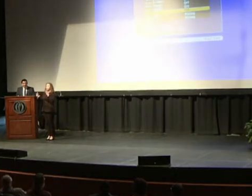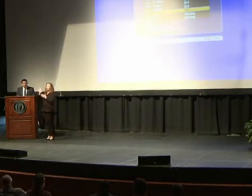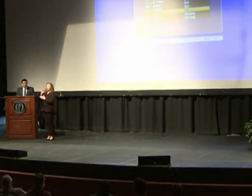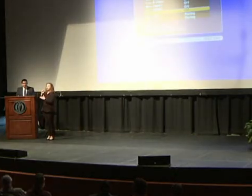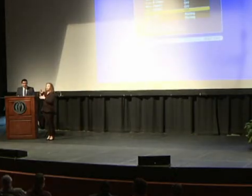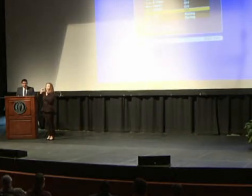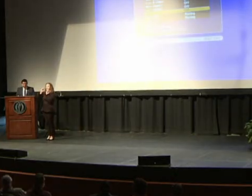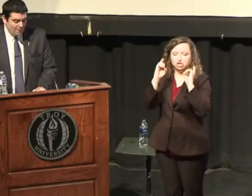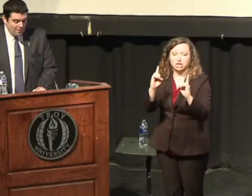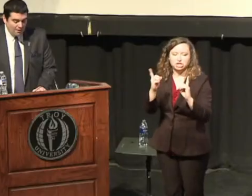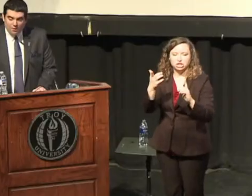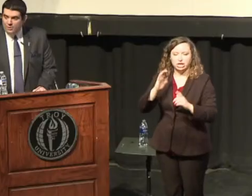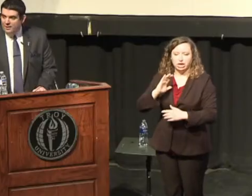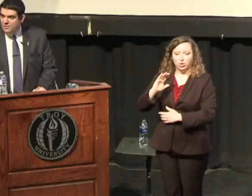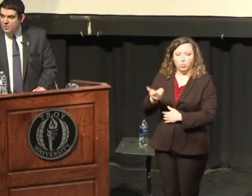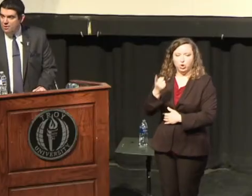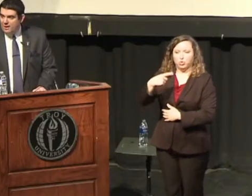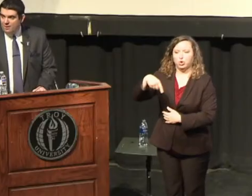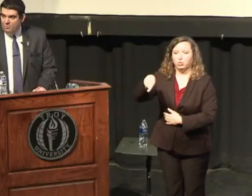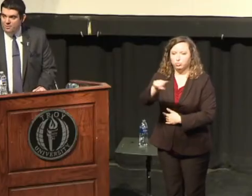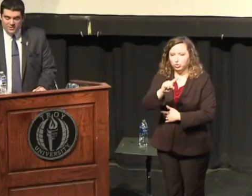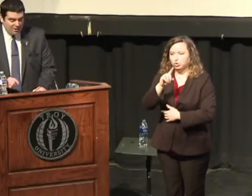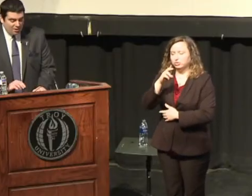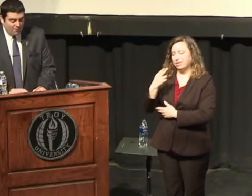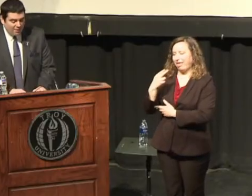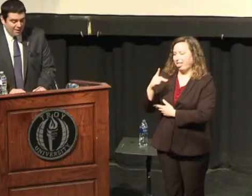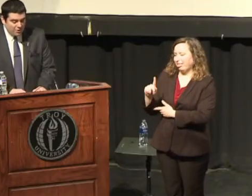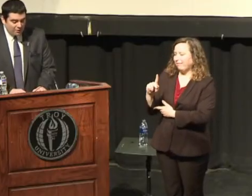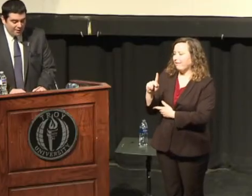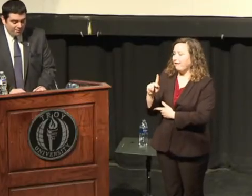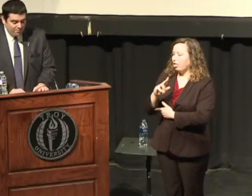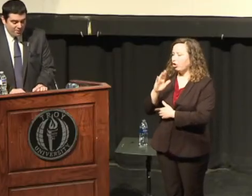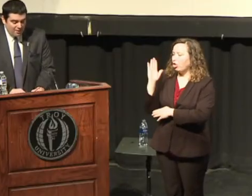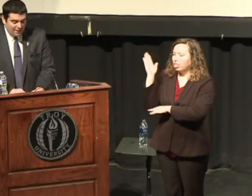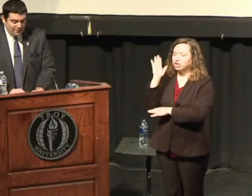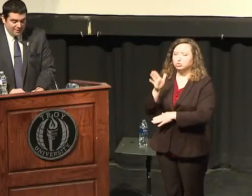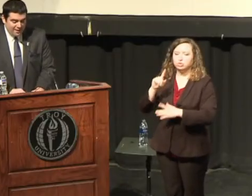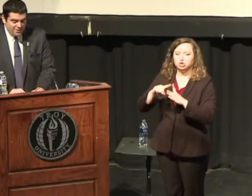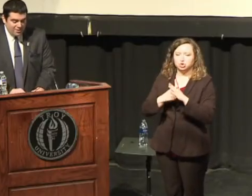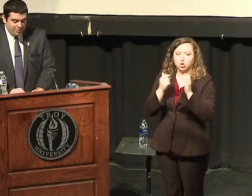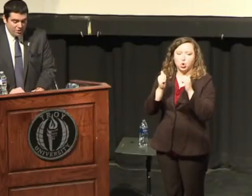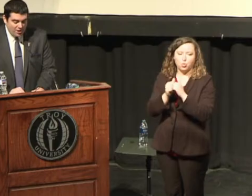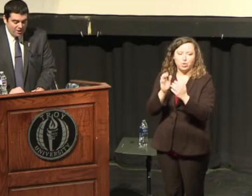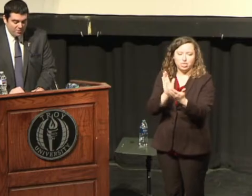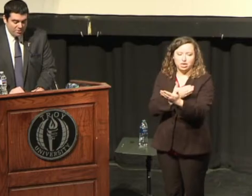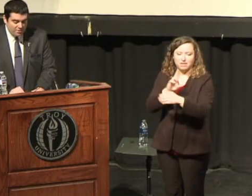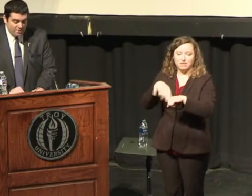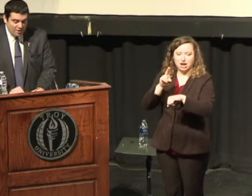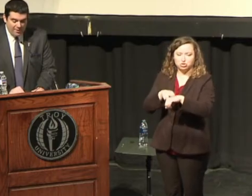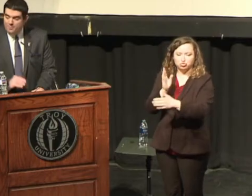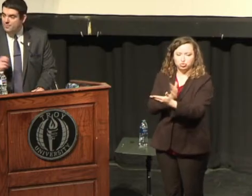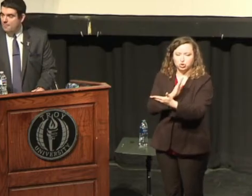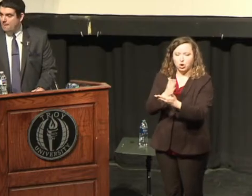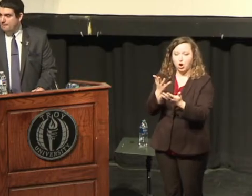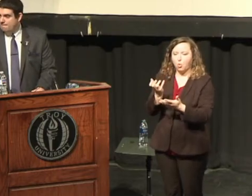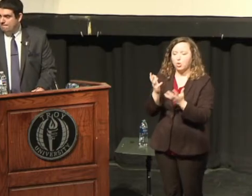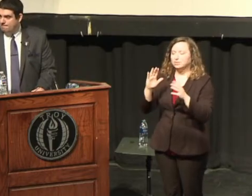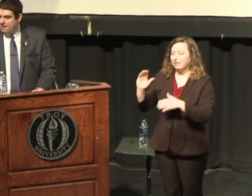Helen Keller Lecture. We'd like to start out with the singing of our national anthem. I'd like to ask Sarah Jane Houston to come